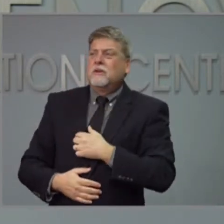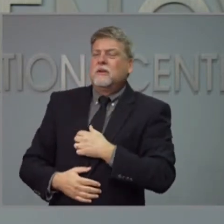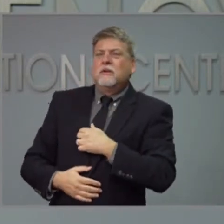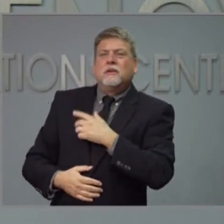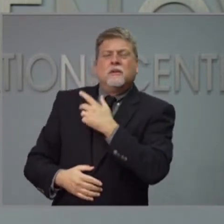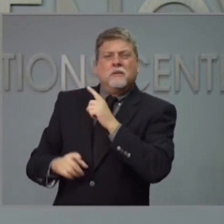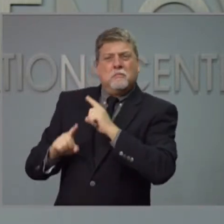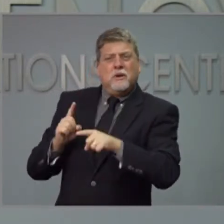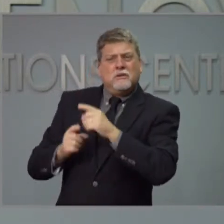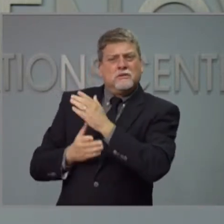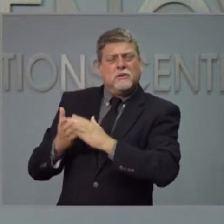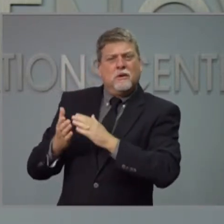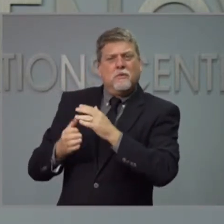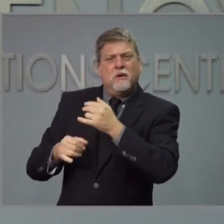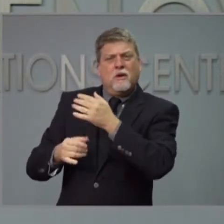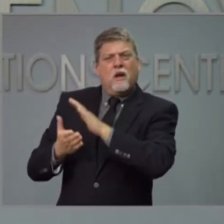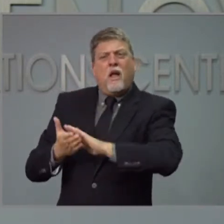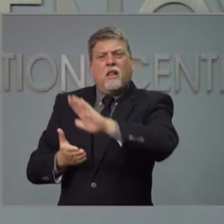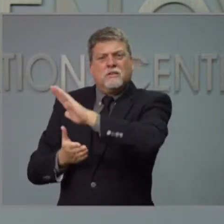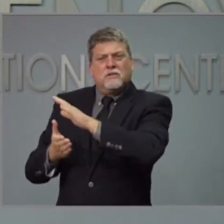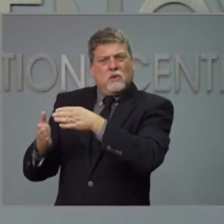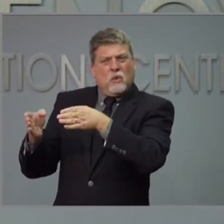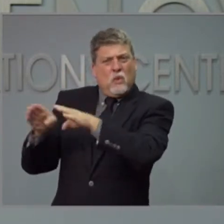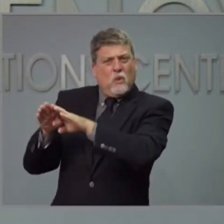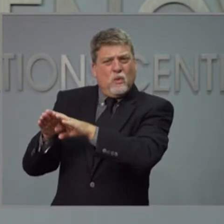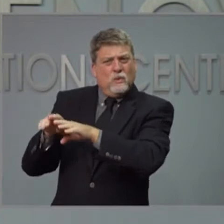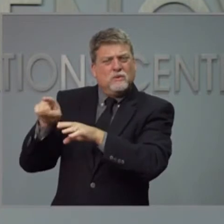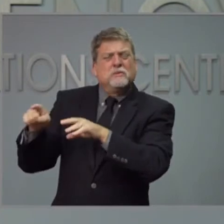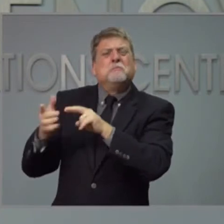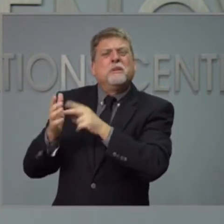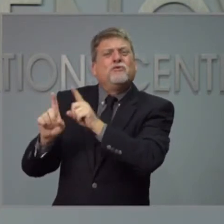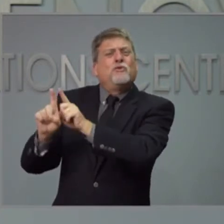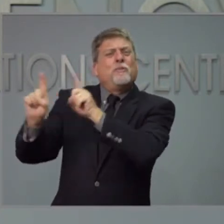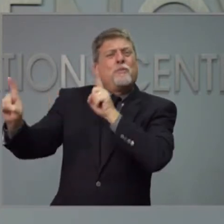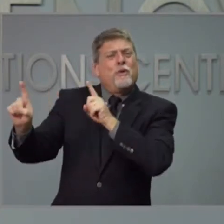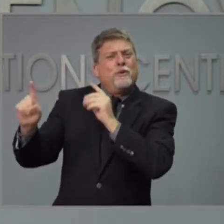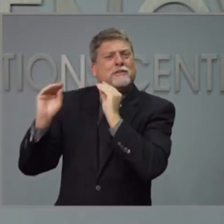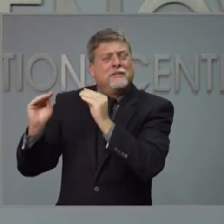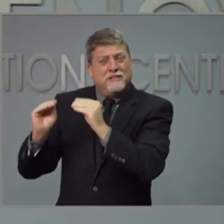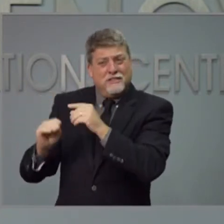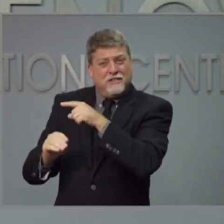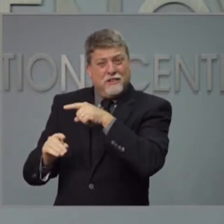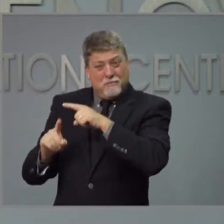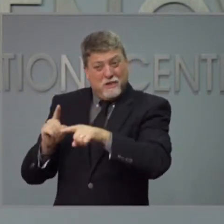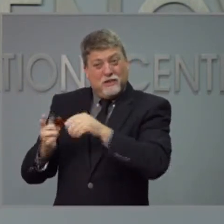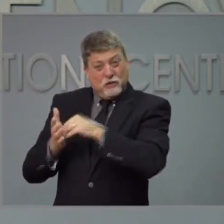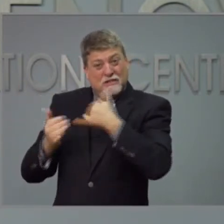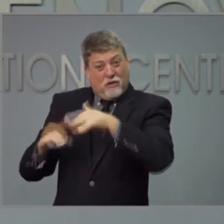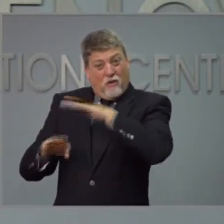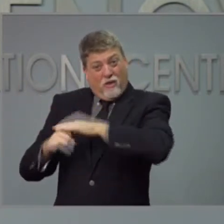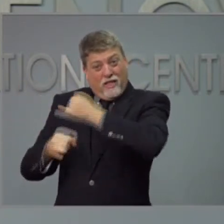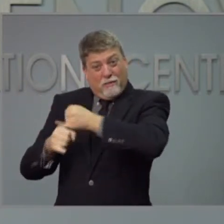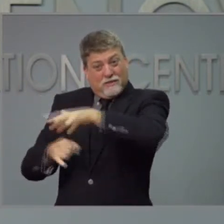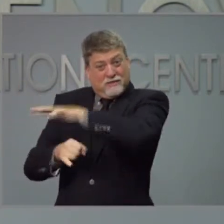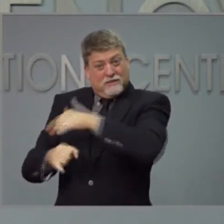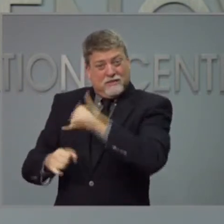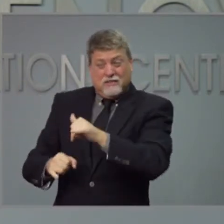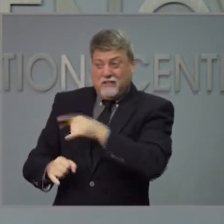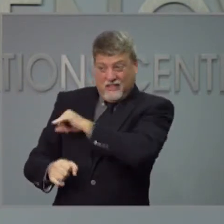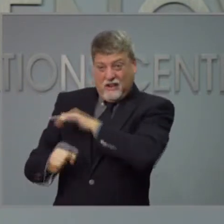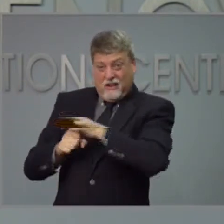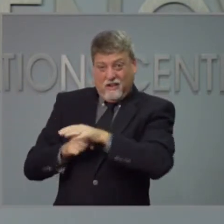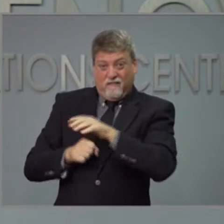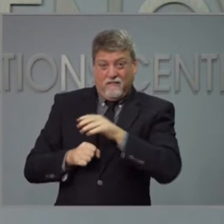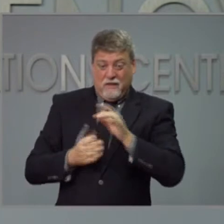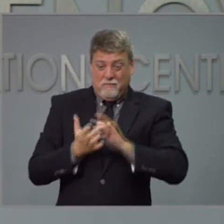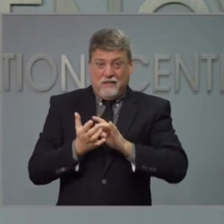campuses, how many college students are still on campus across the state, both at public and private, and is this deployment enough to